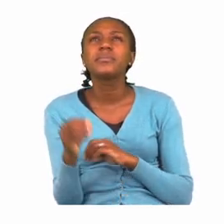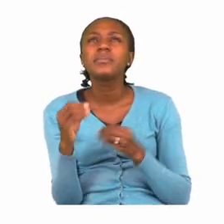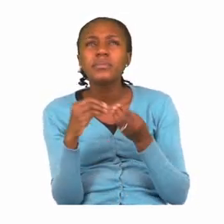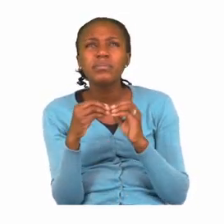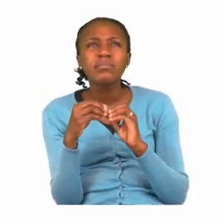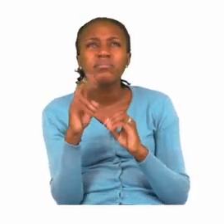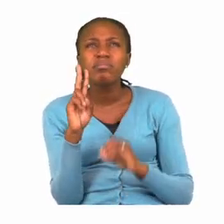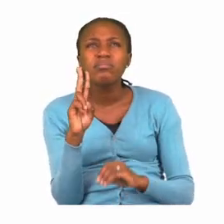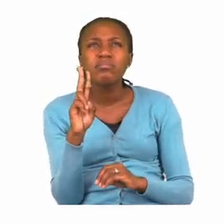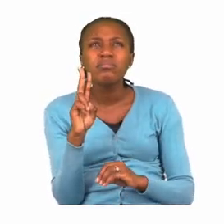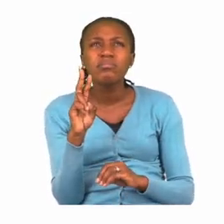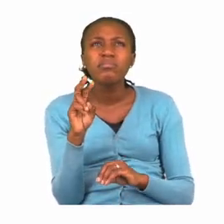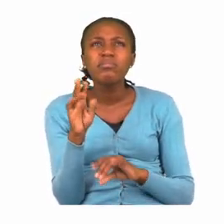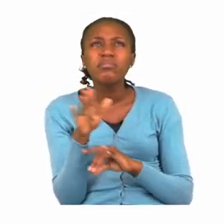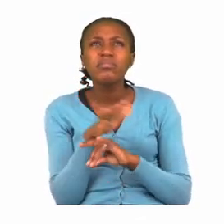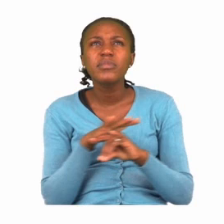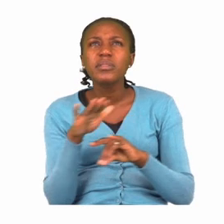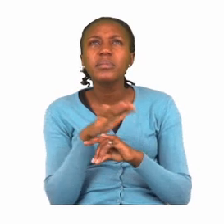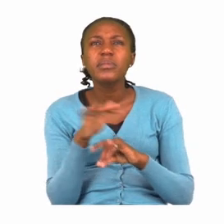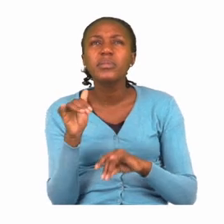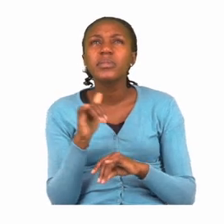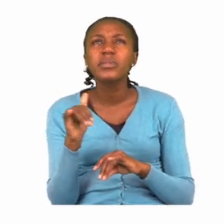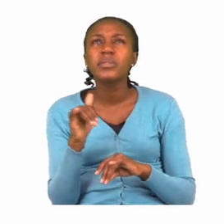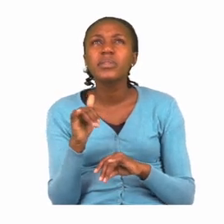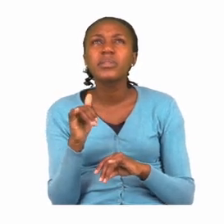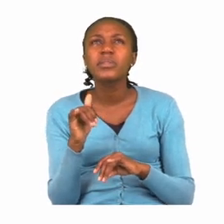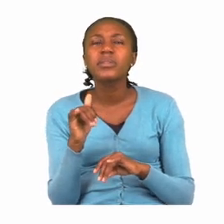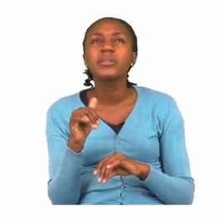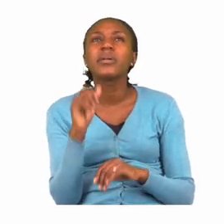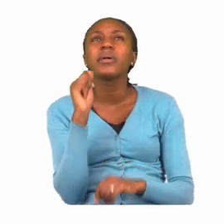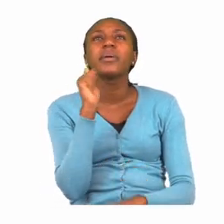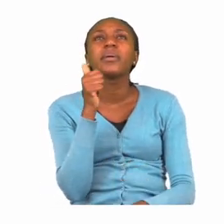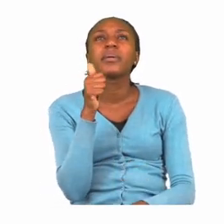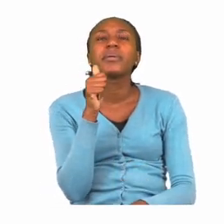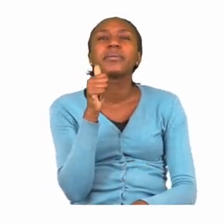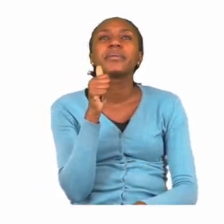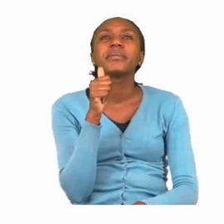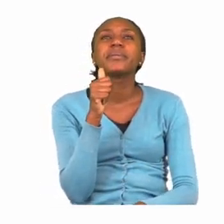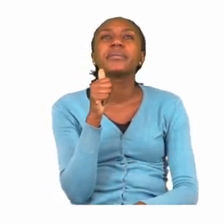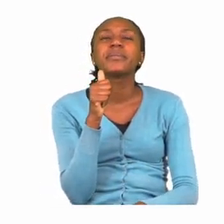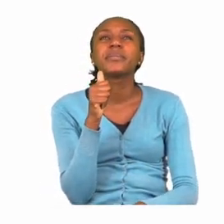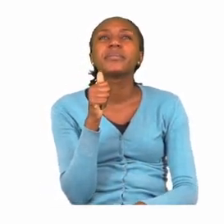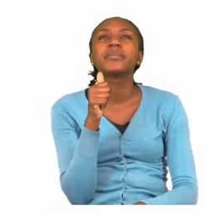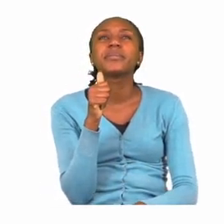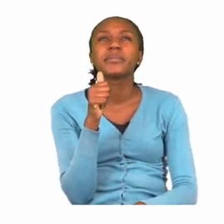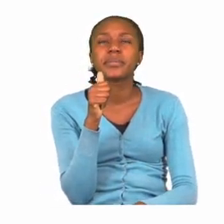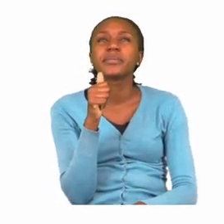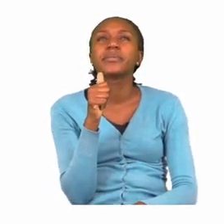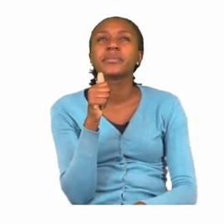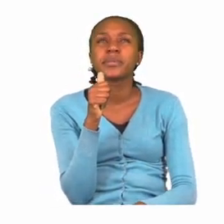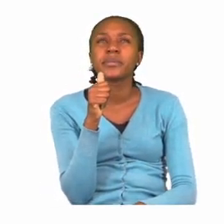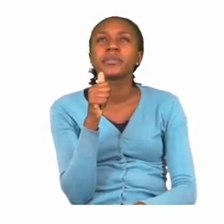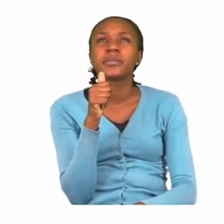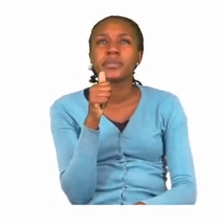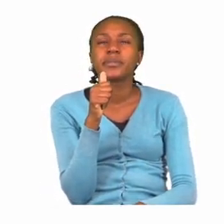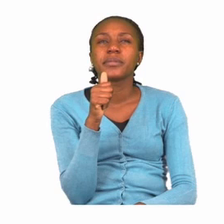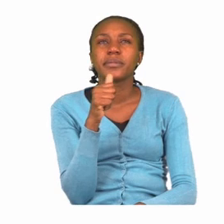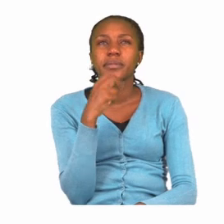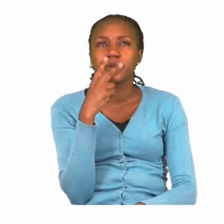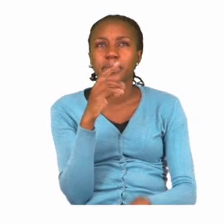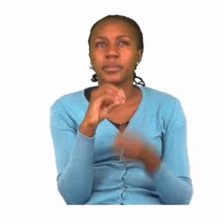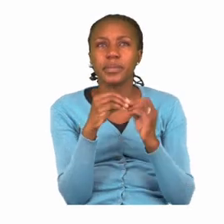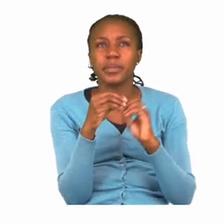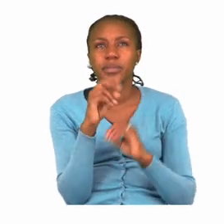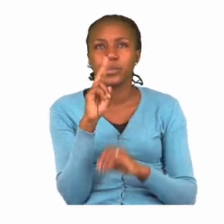labeled number 2 for me? Good job. Now you will see number 2